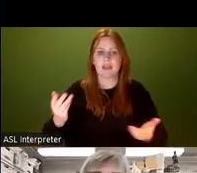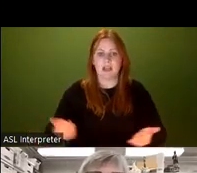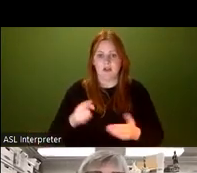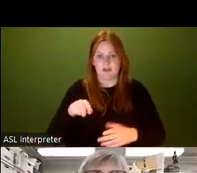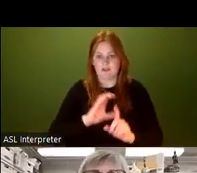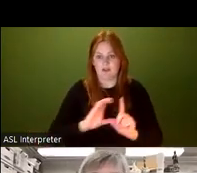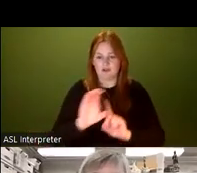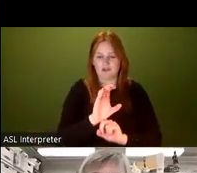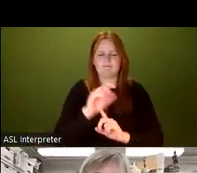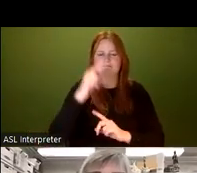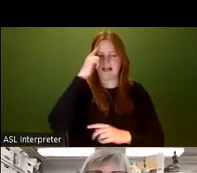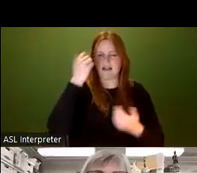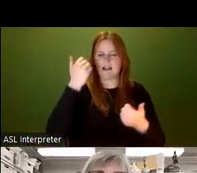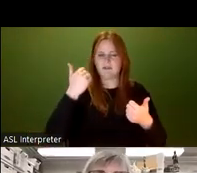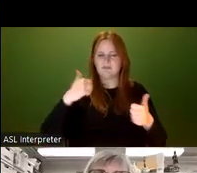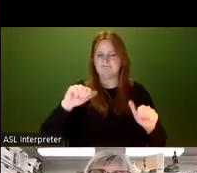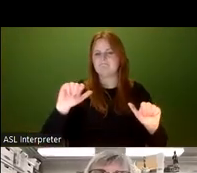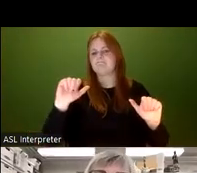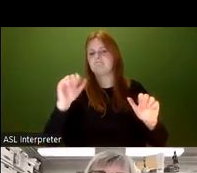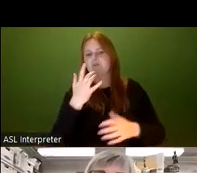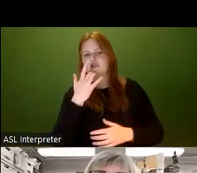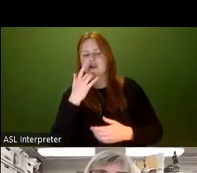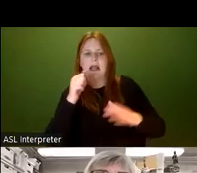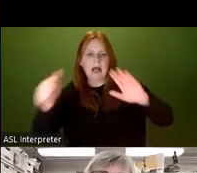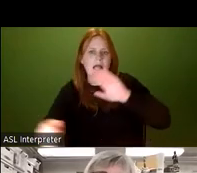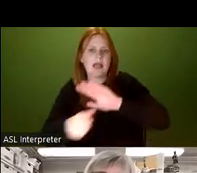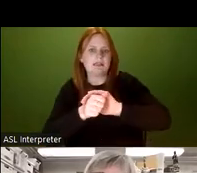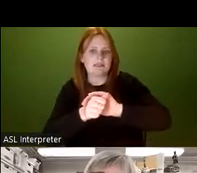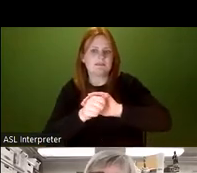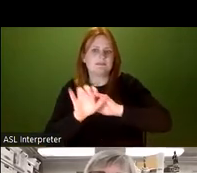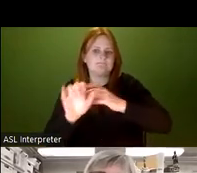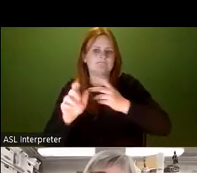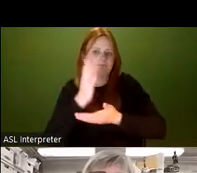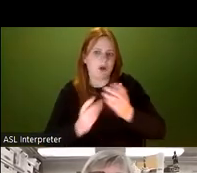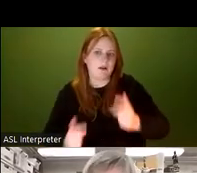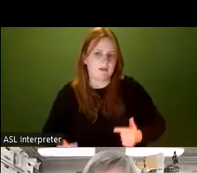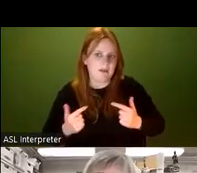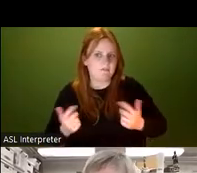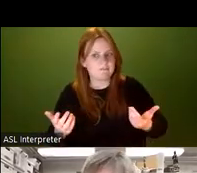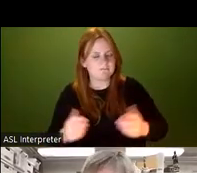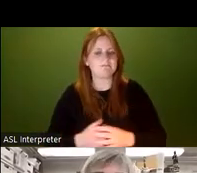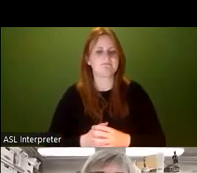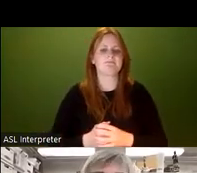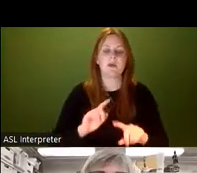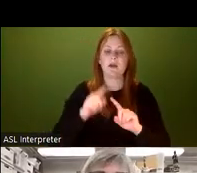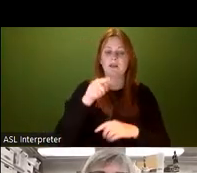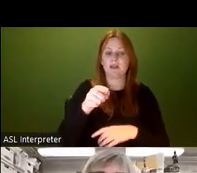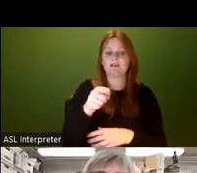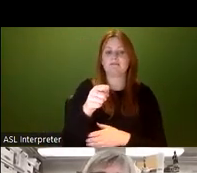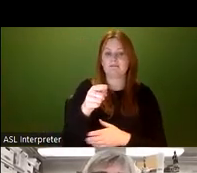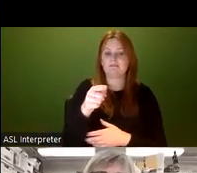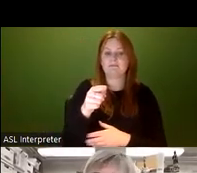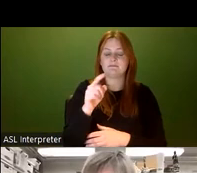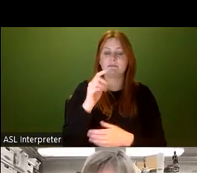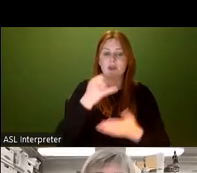of that part of our reality. So that's what this form, this branch form, is referring to. And I